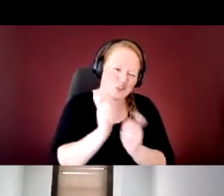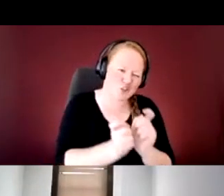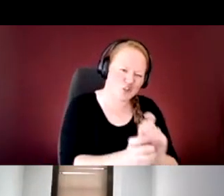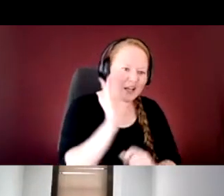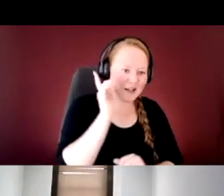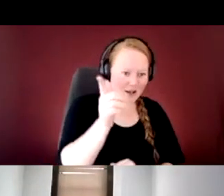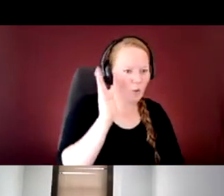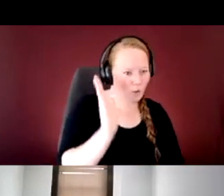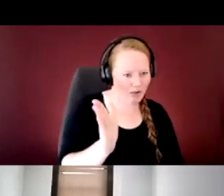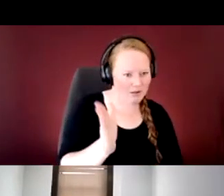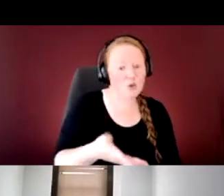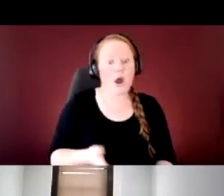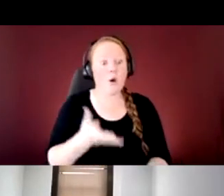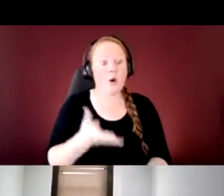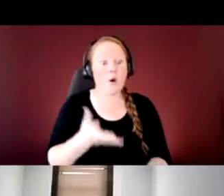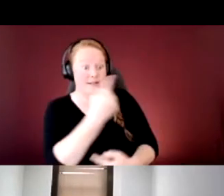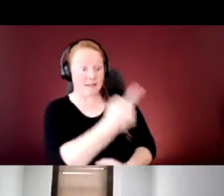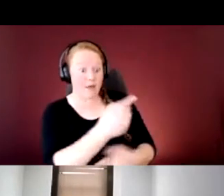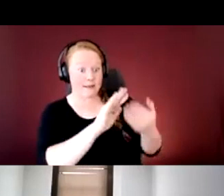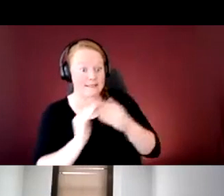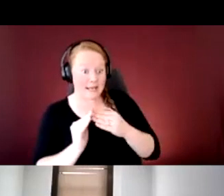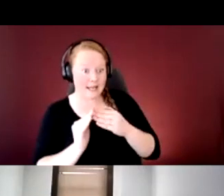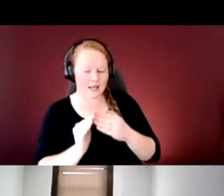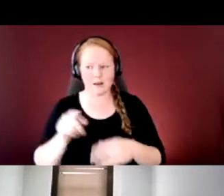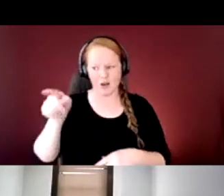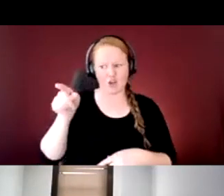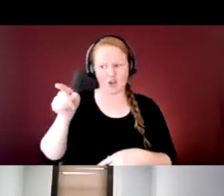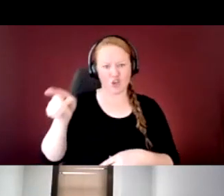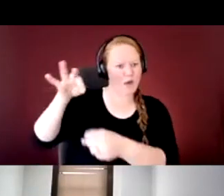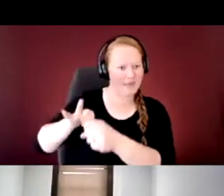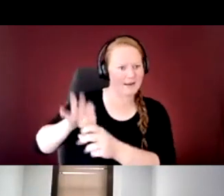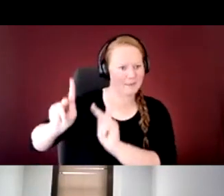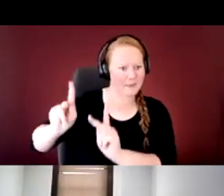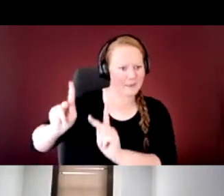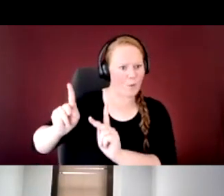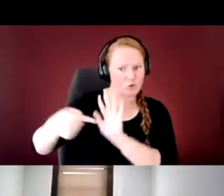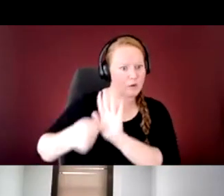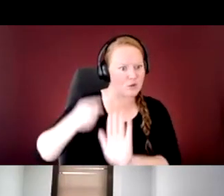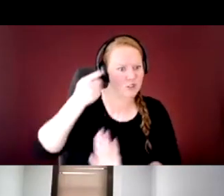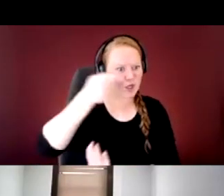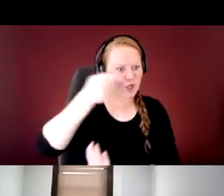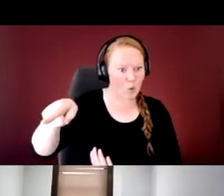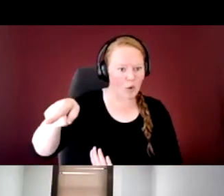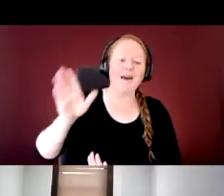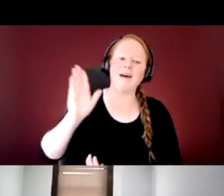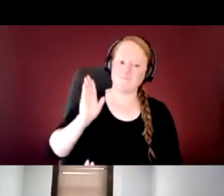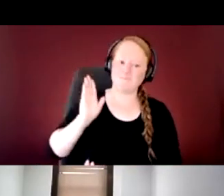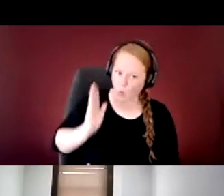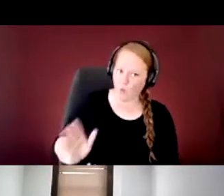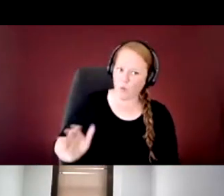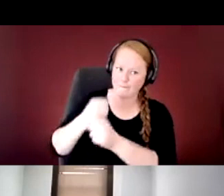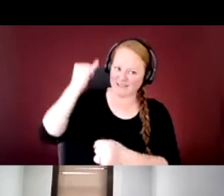assure residents of the city that it's the folks they elected to represent them that will make the final decision on how this money is